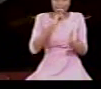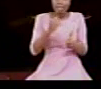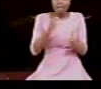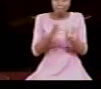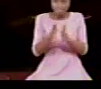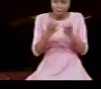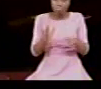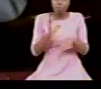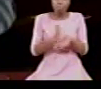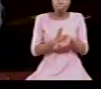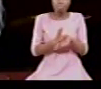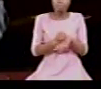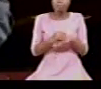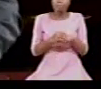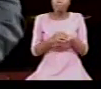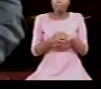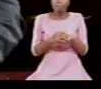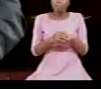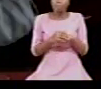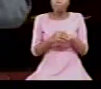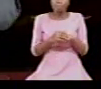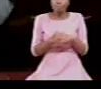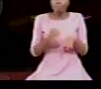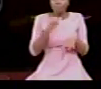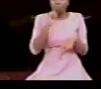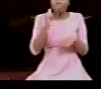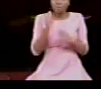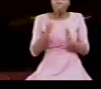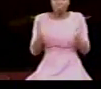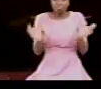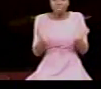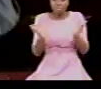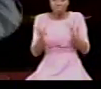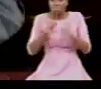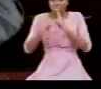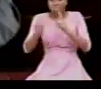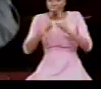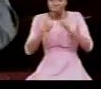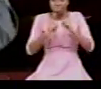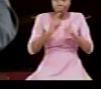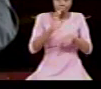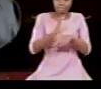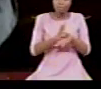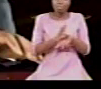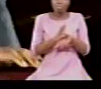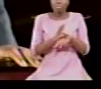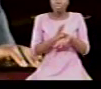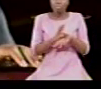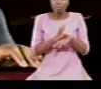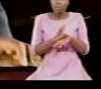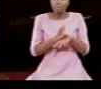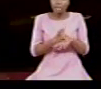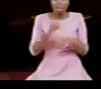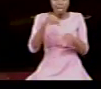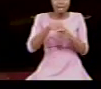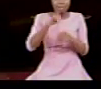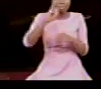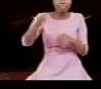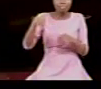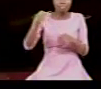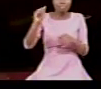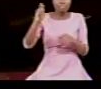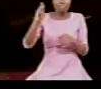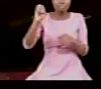not a frivolous church, not a motivating talker church. Look at it in James